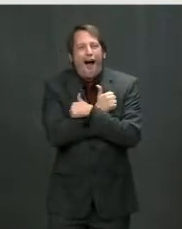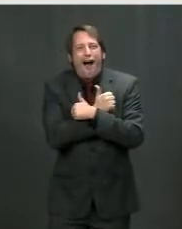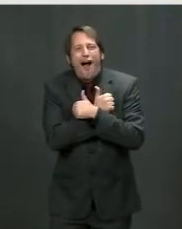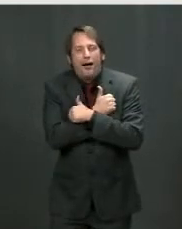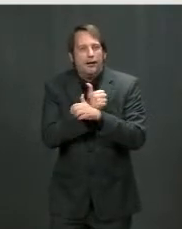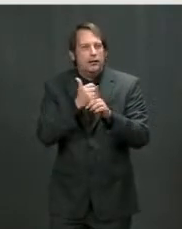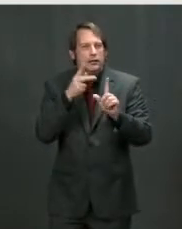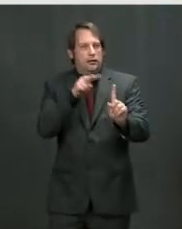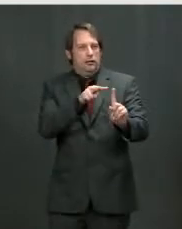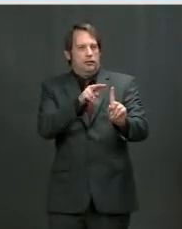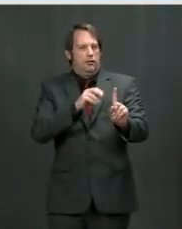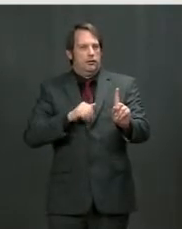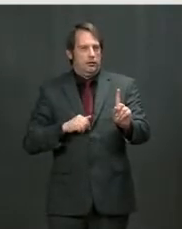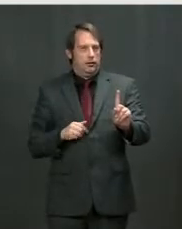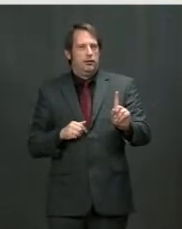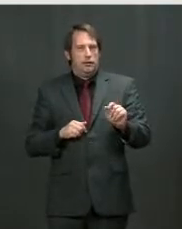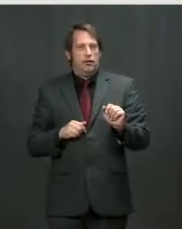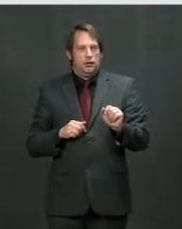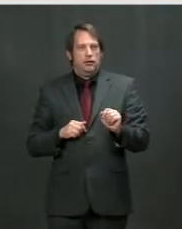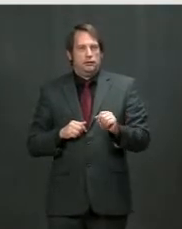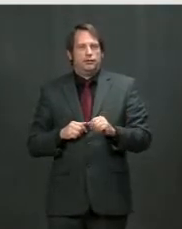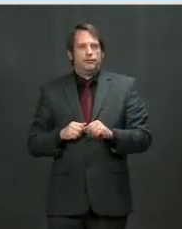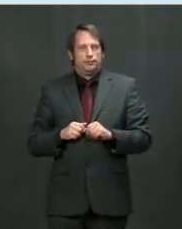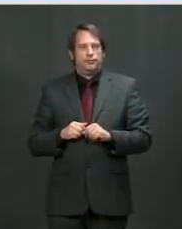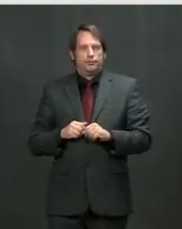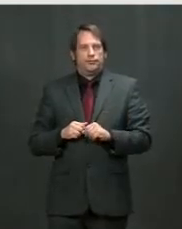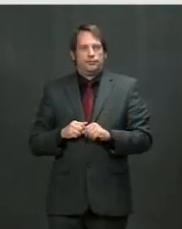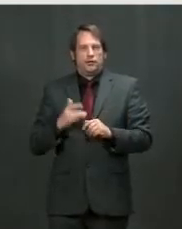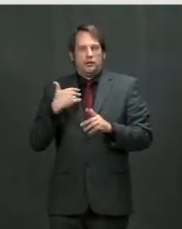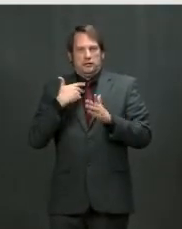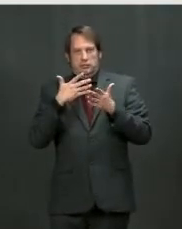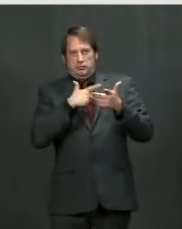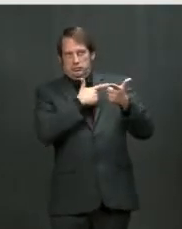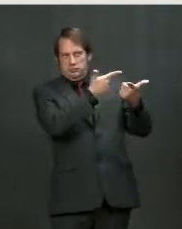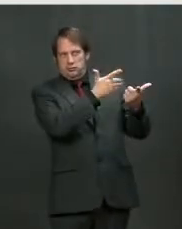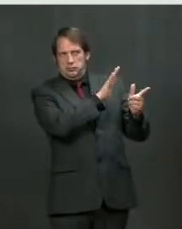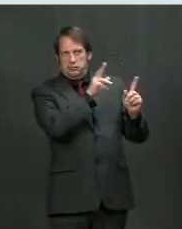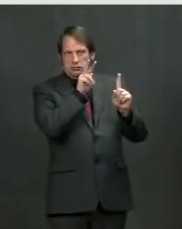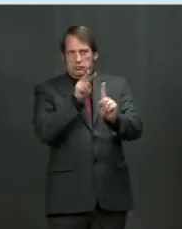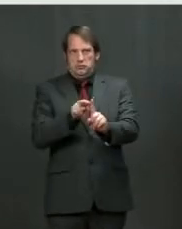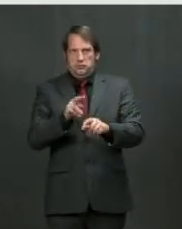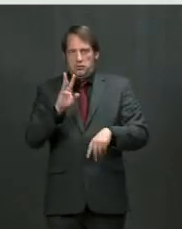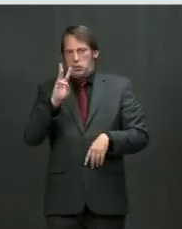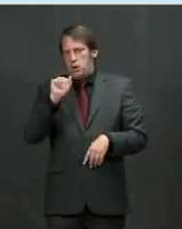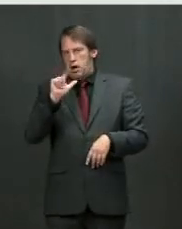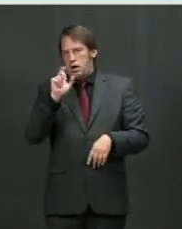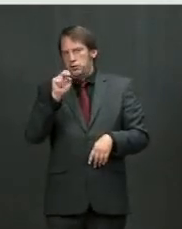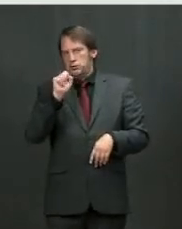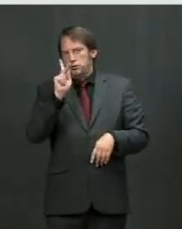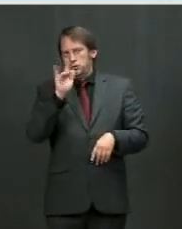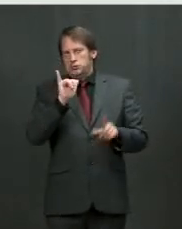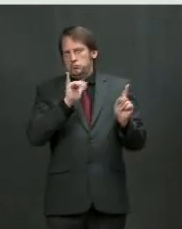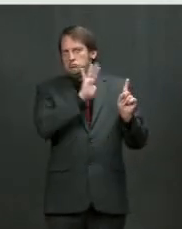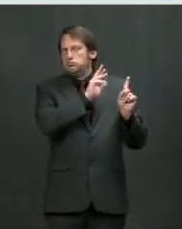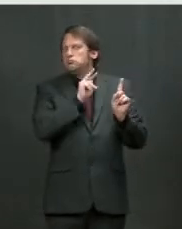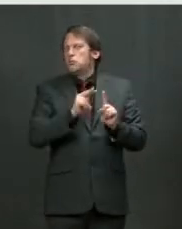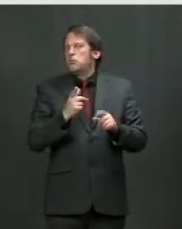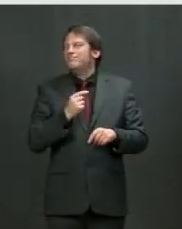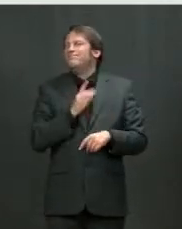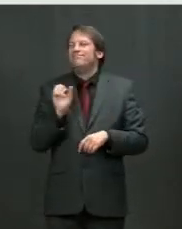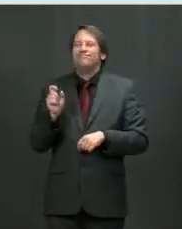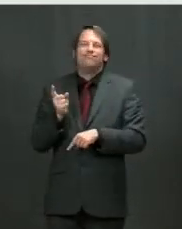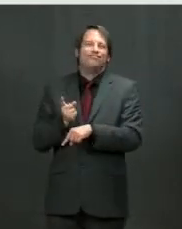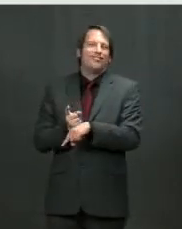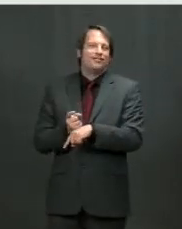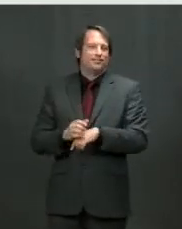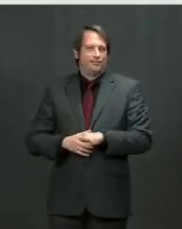describe what their view of the question. Yeah, I think you're right on, Andy. We are working to vaccinate